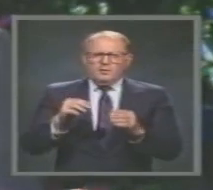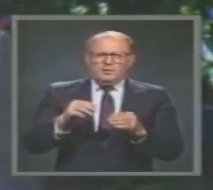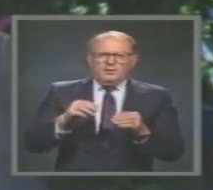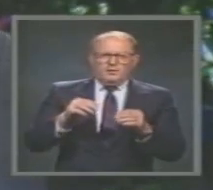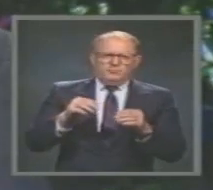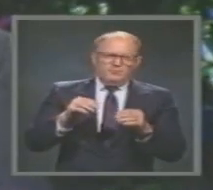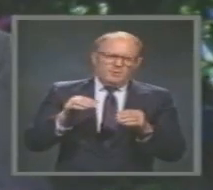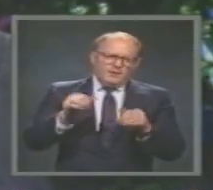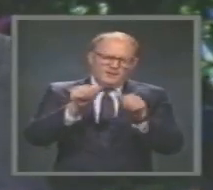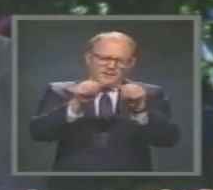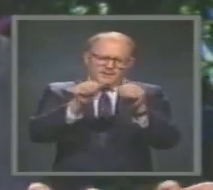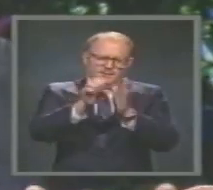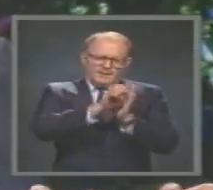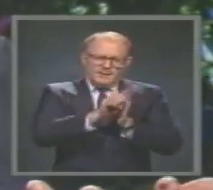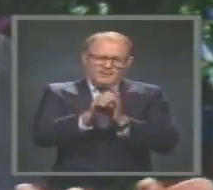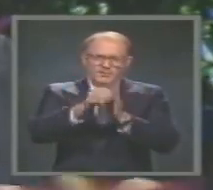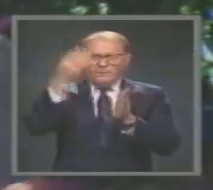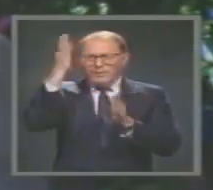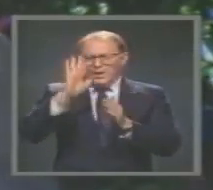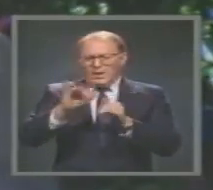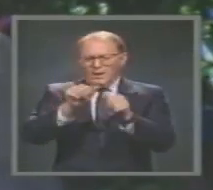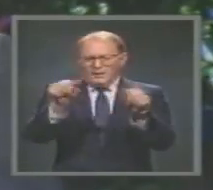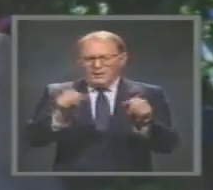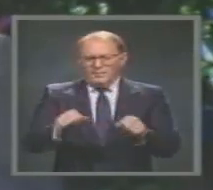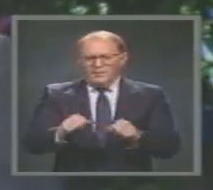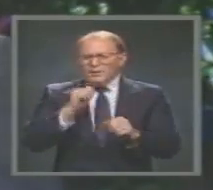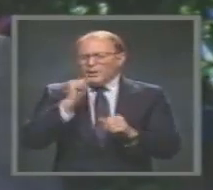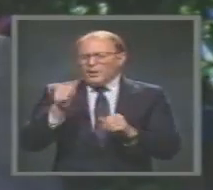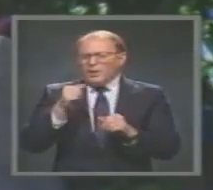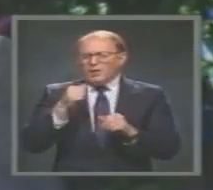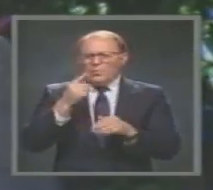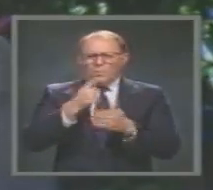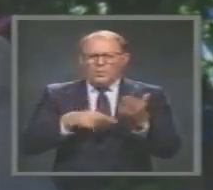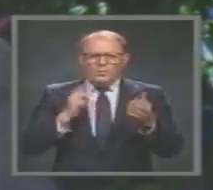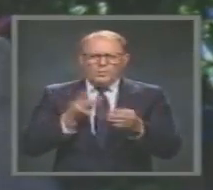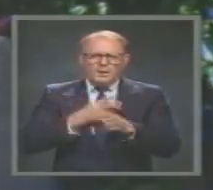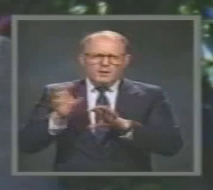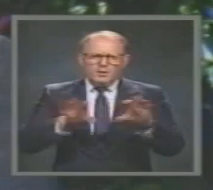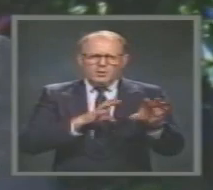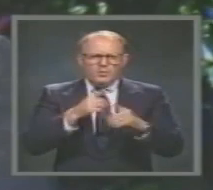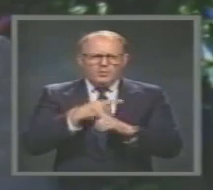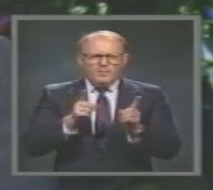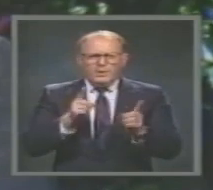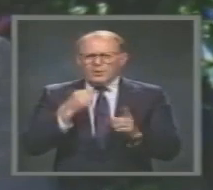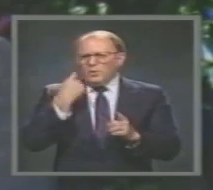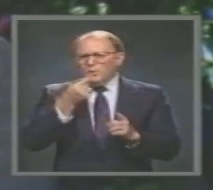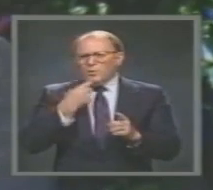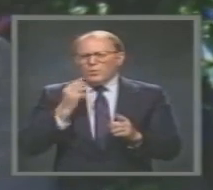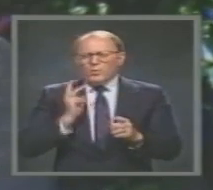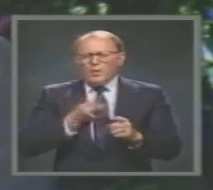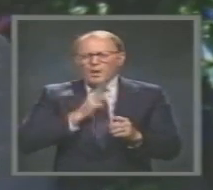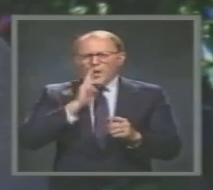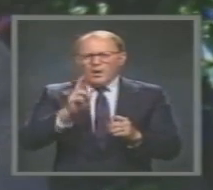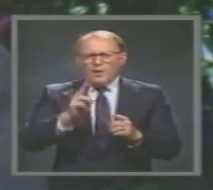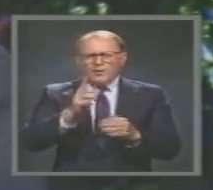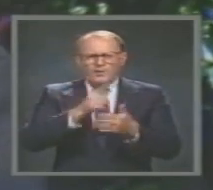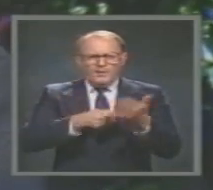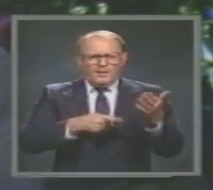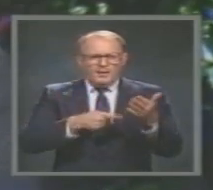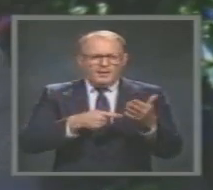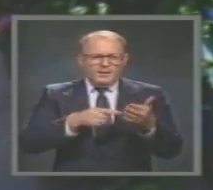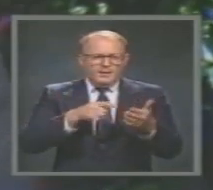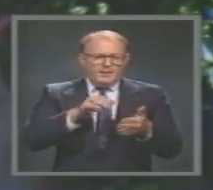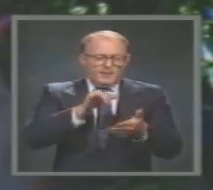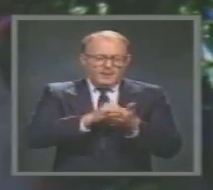image, not in what we do, but in who we are. That's what makes us human beings. And that's